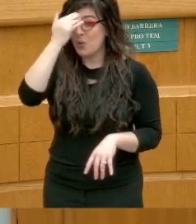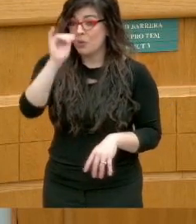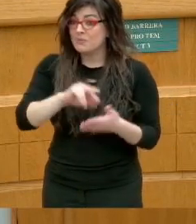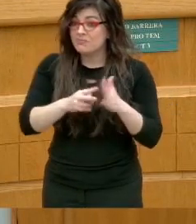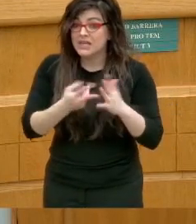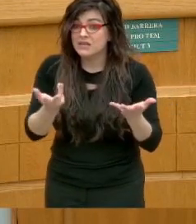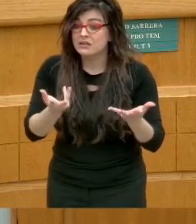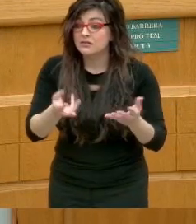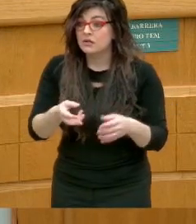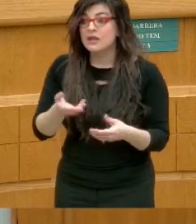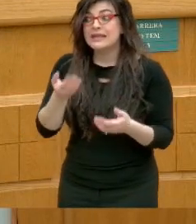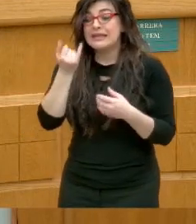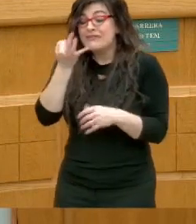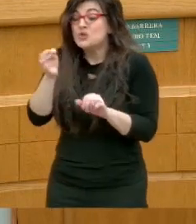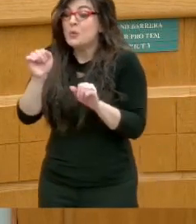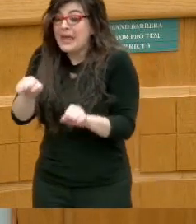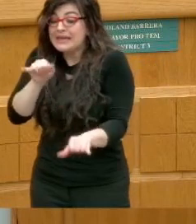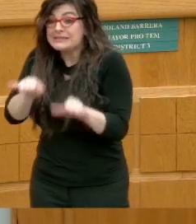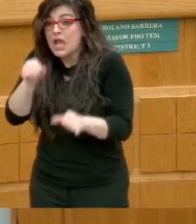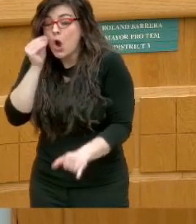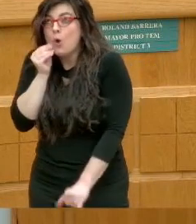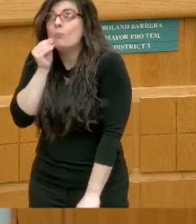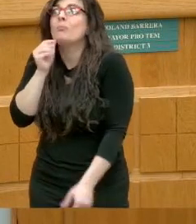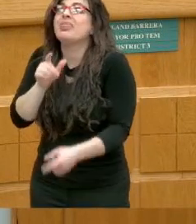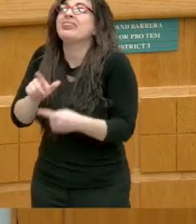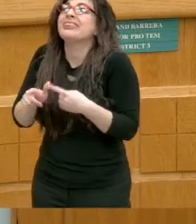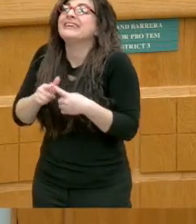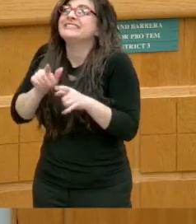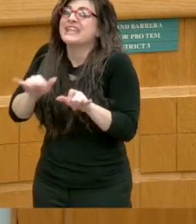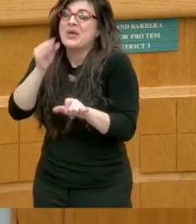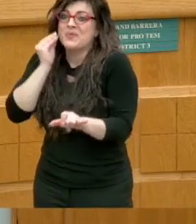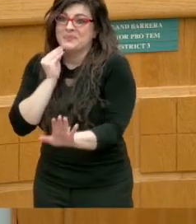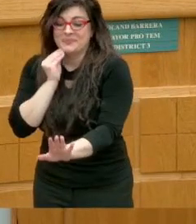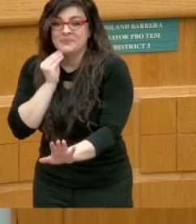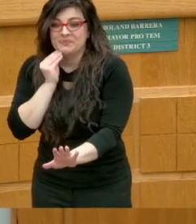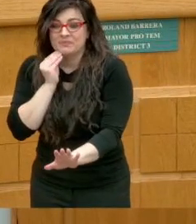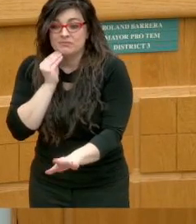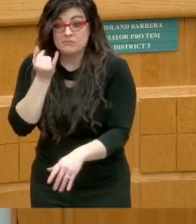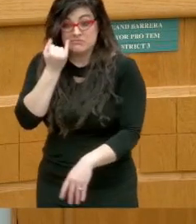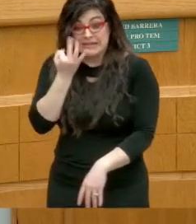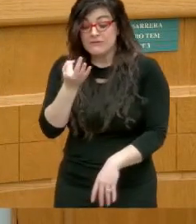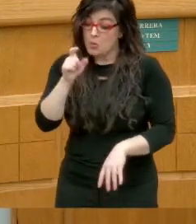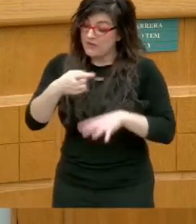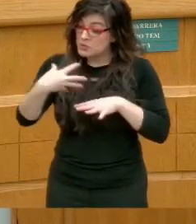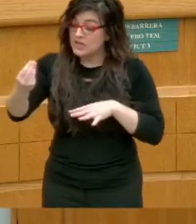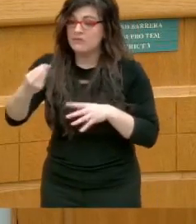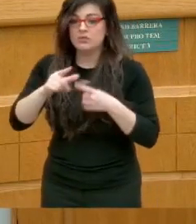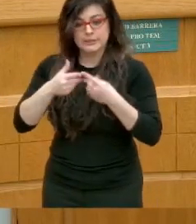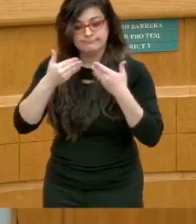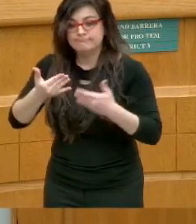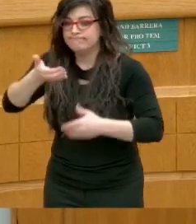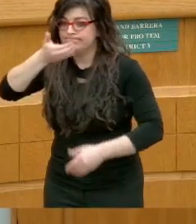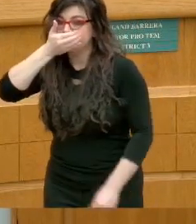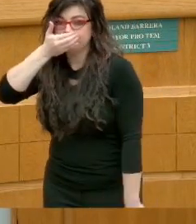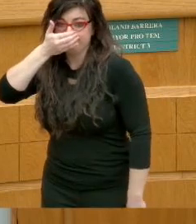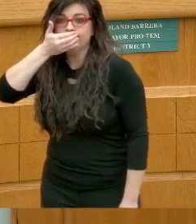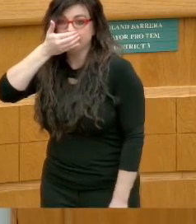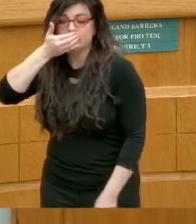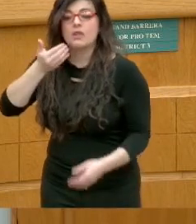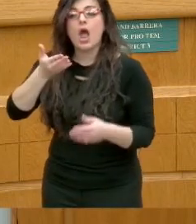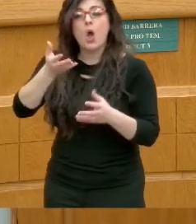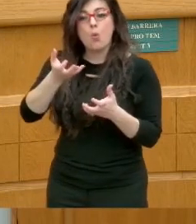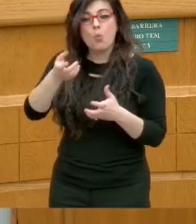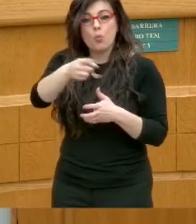out in public, I'm going to highly encourage you to wear a mask. I want you to practice the social distancing that Annette, our local